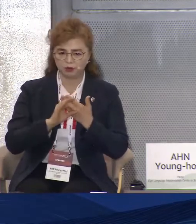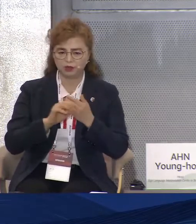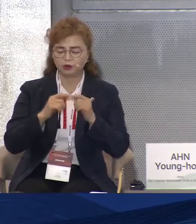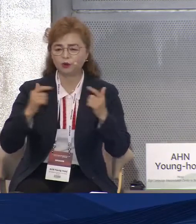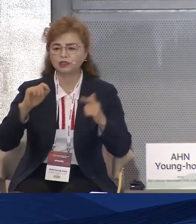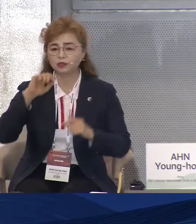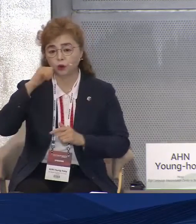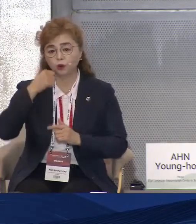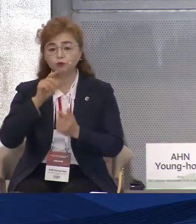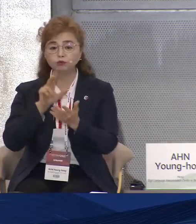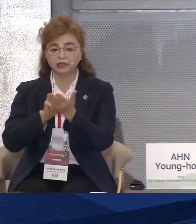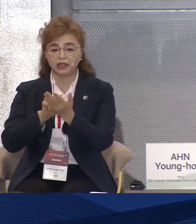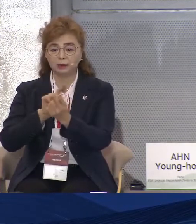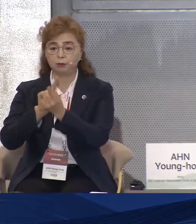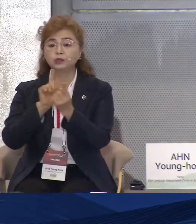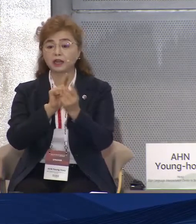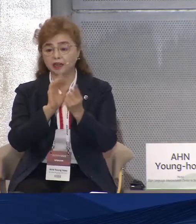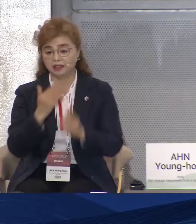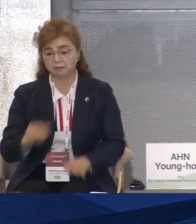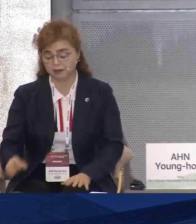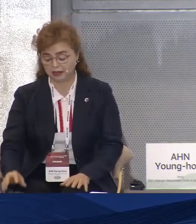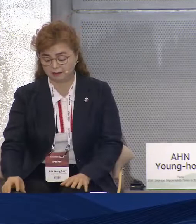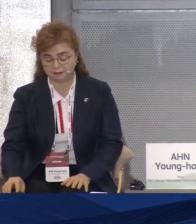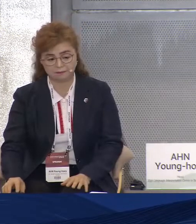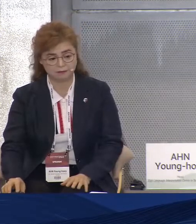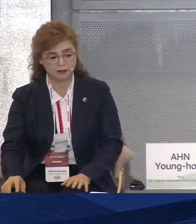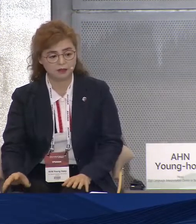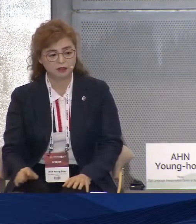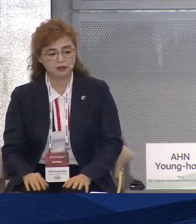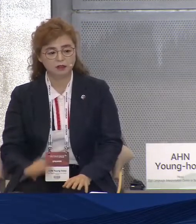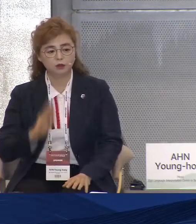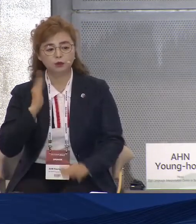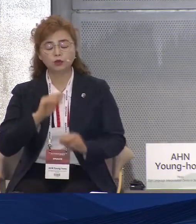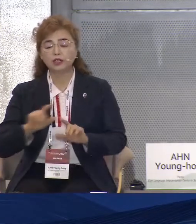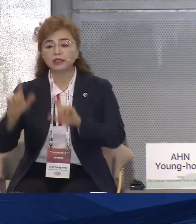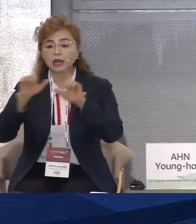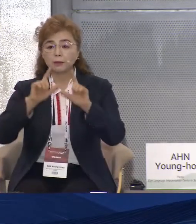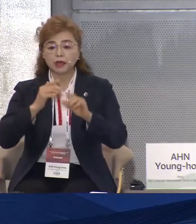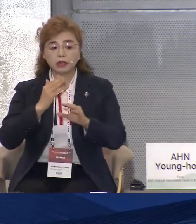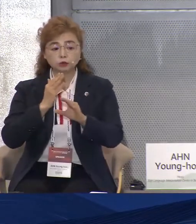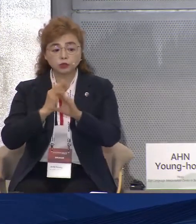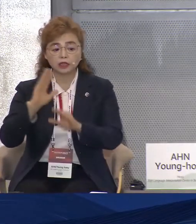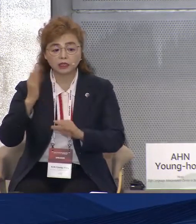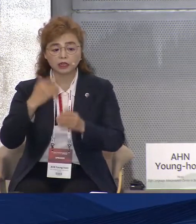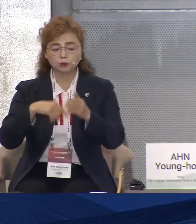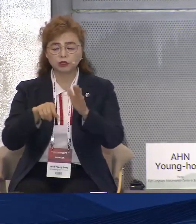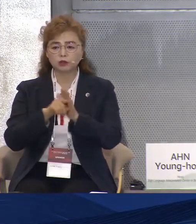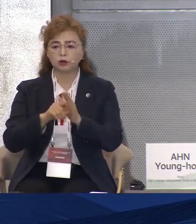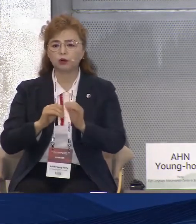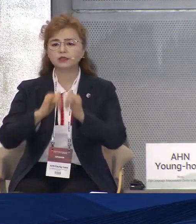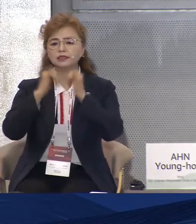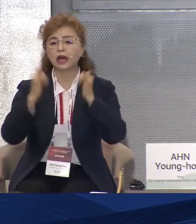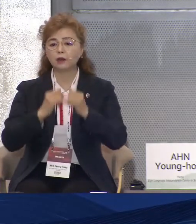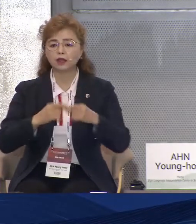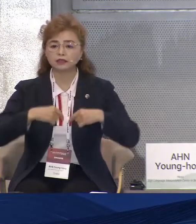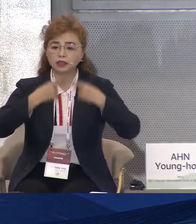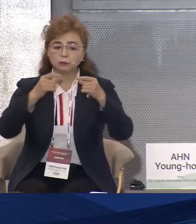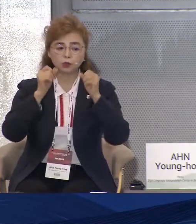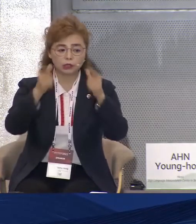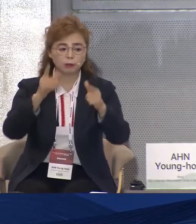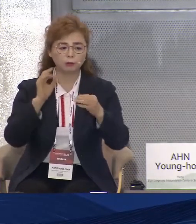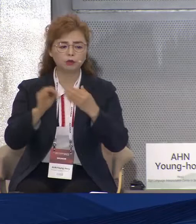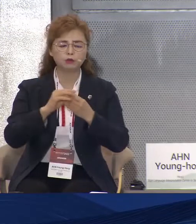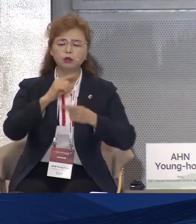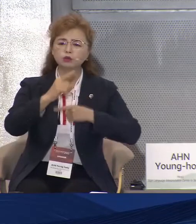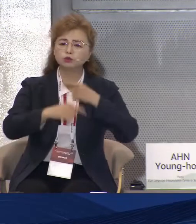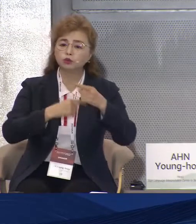life, if there were no sign language, they would be in a dire situation. So for them to